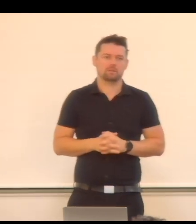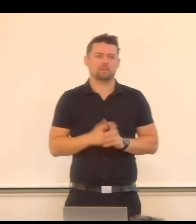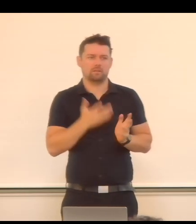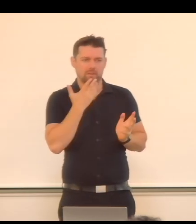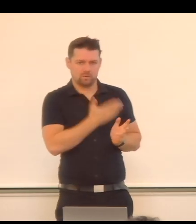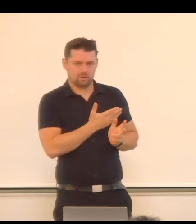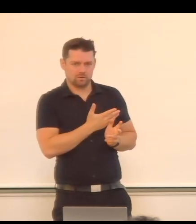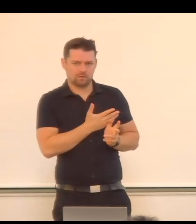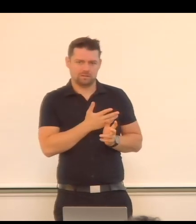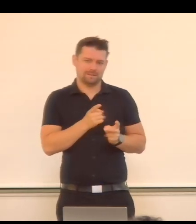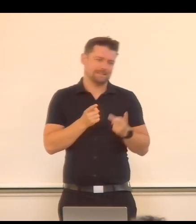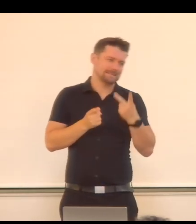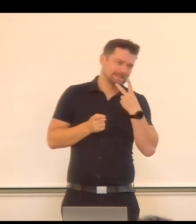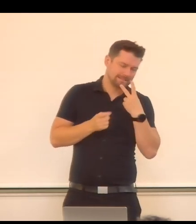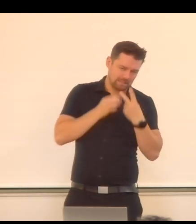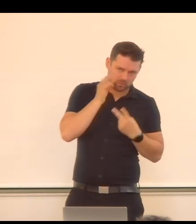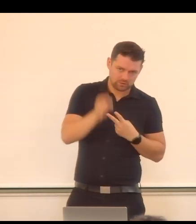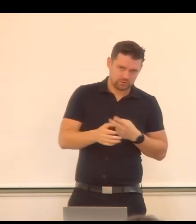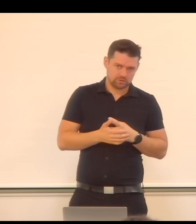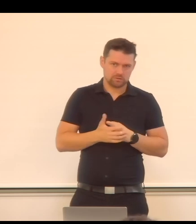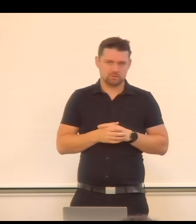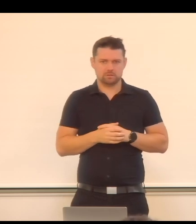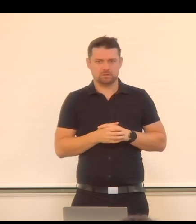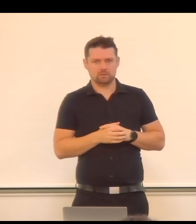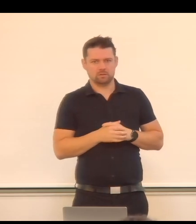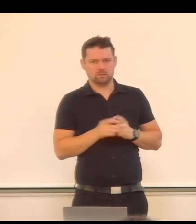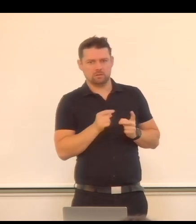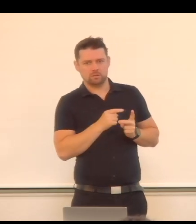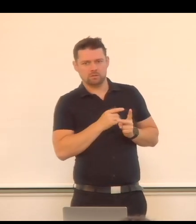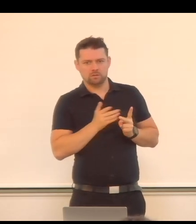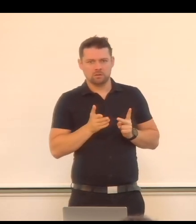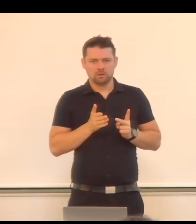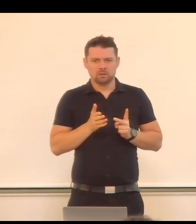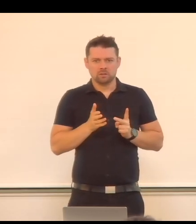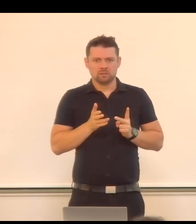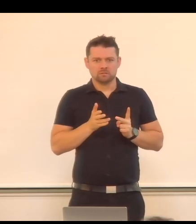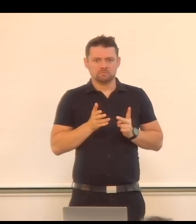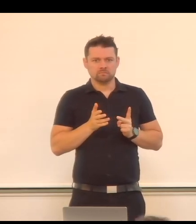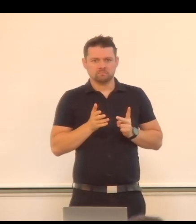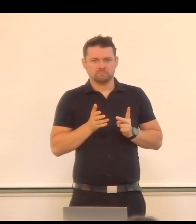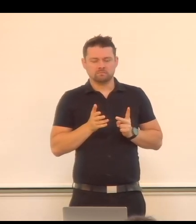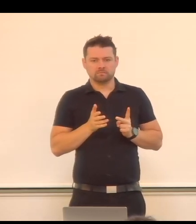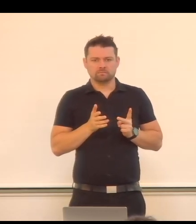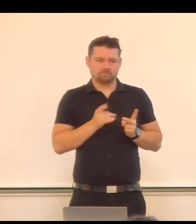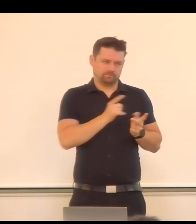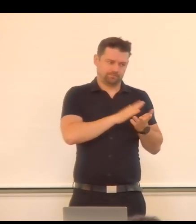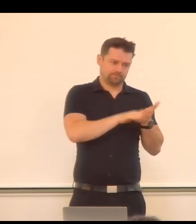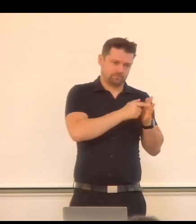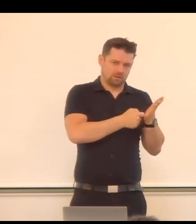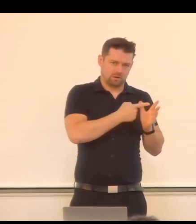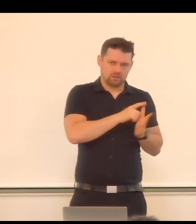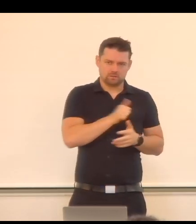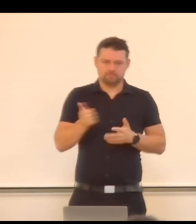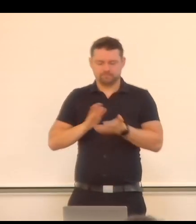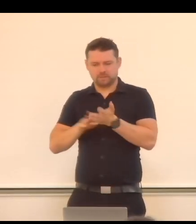And a second question, going a bit to the point that you discussed about HERA and HMP